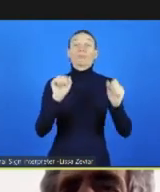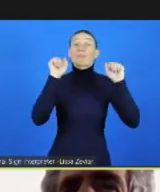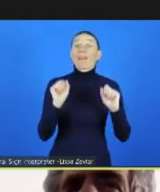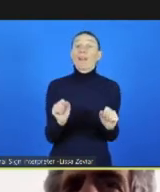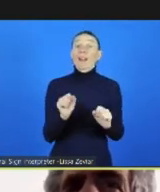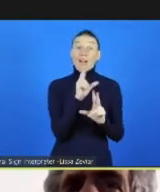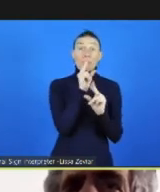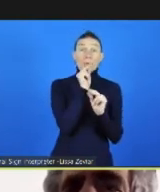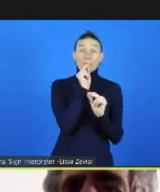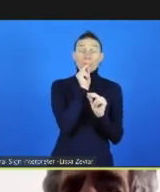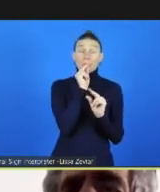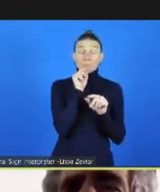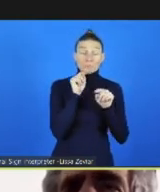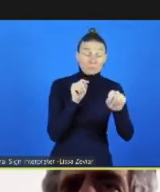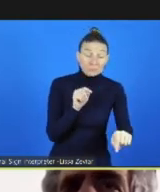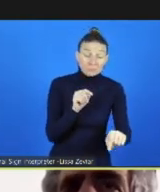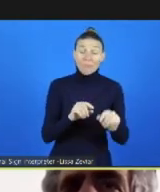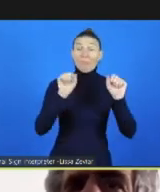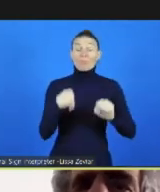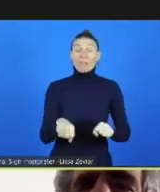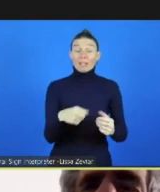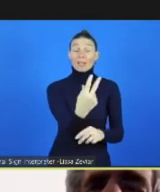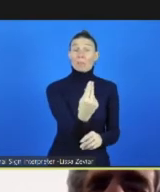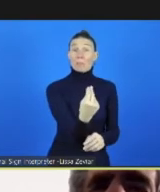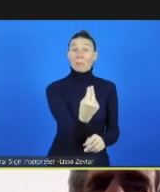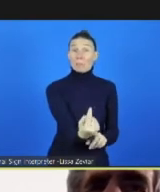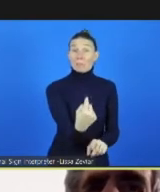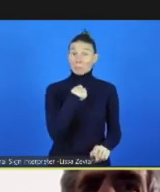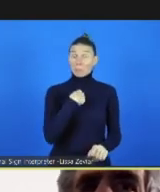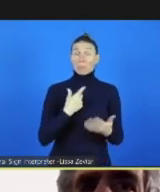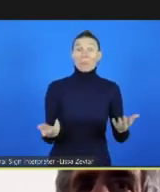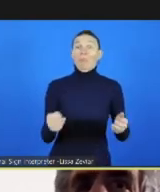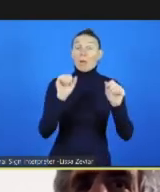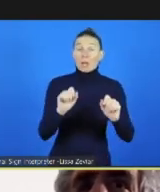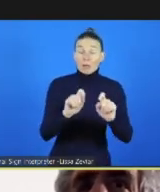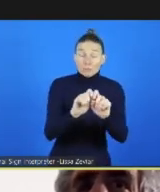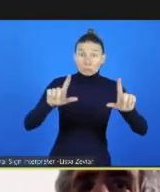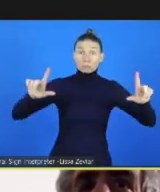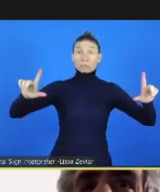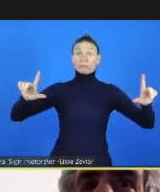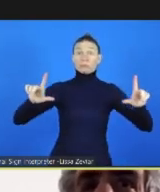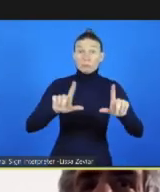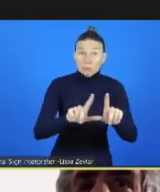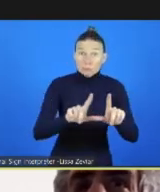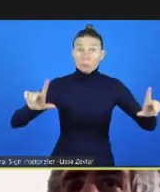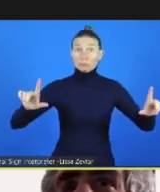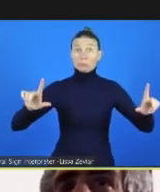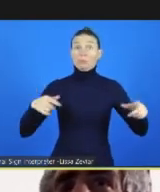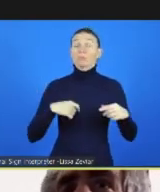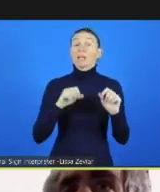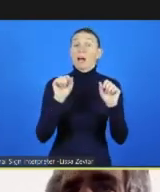computer. It means your computer speaking back to you. It means changing magnification. It means